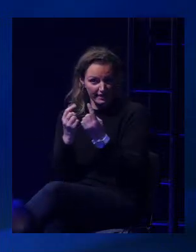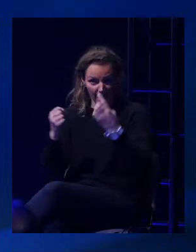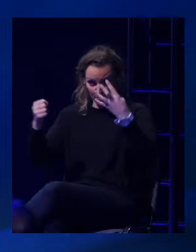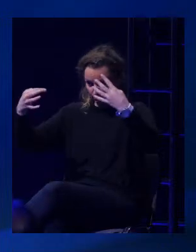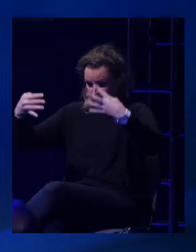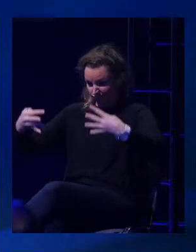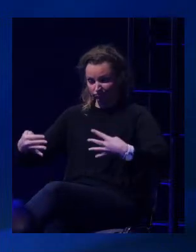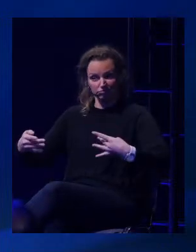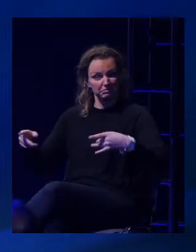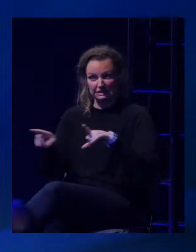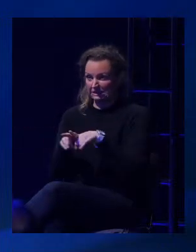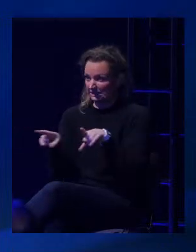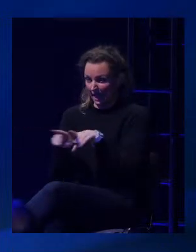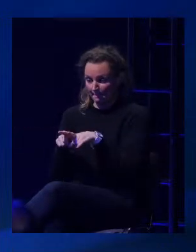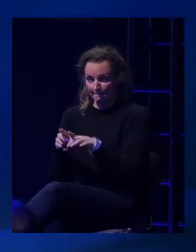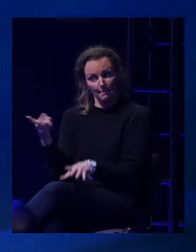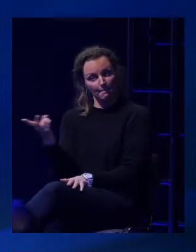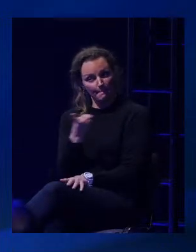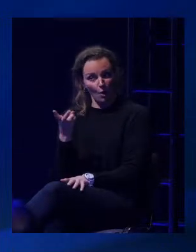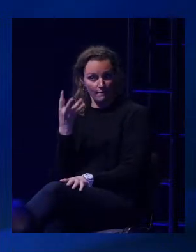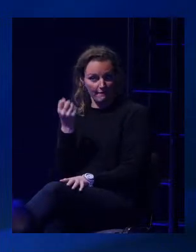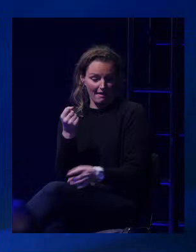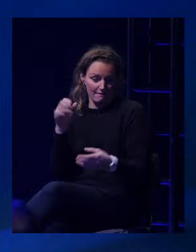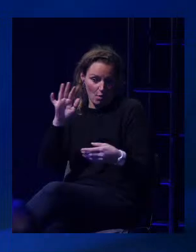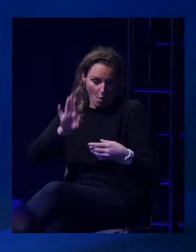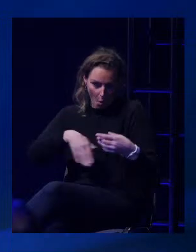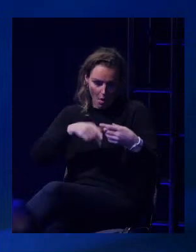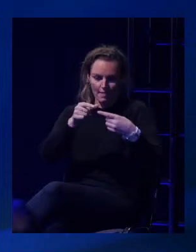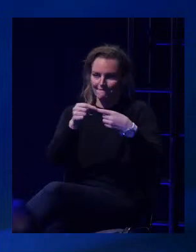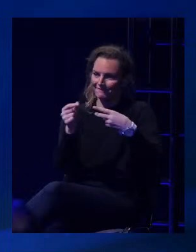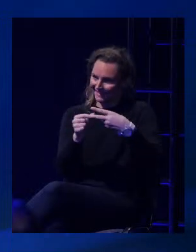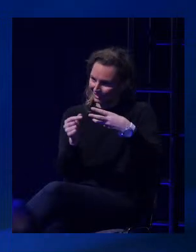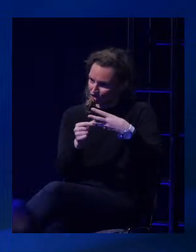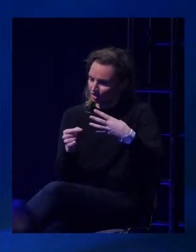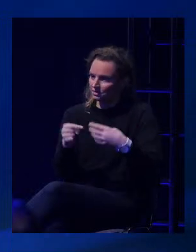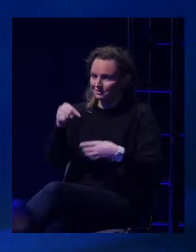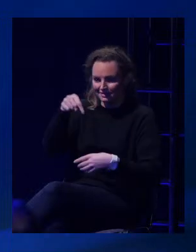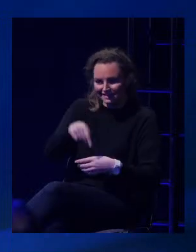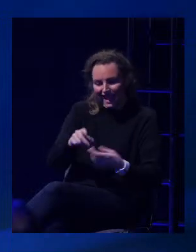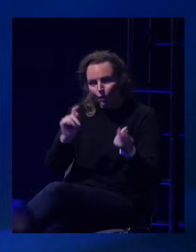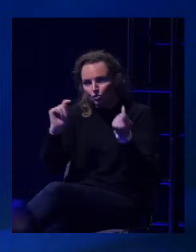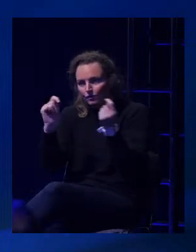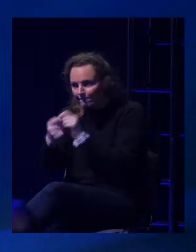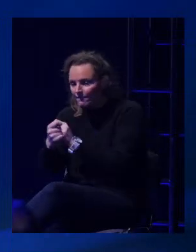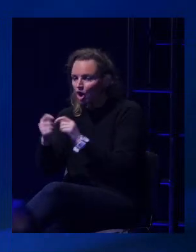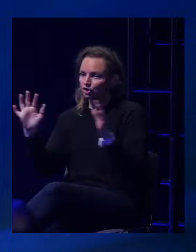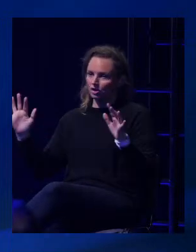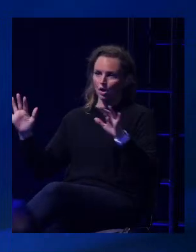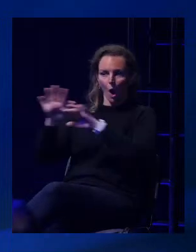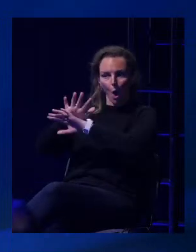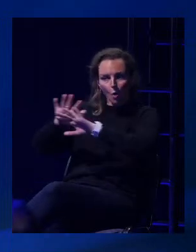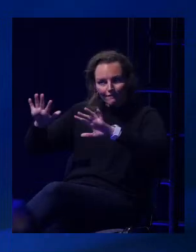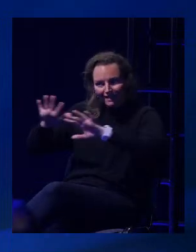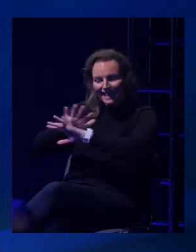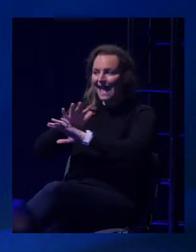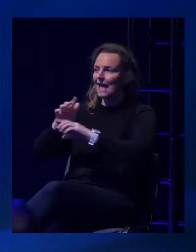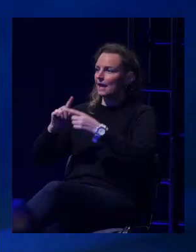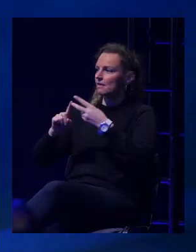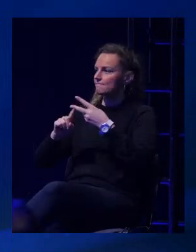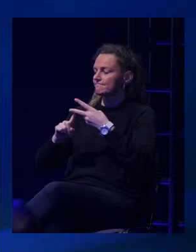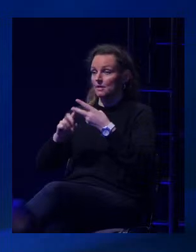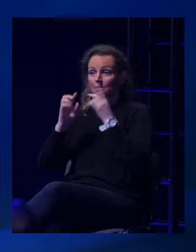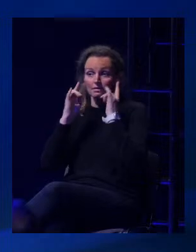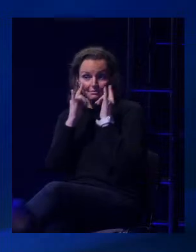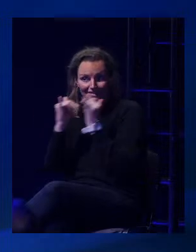the same. Both will give you all of the features that we've mentioned before: down conversion and crop, overlays, frame stores, test patterns,